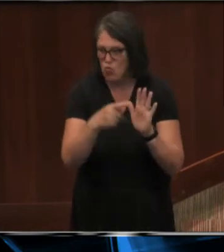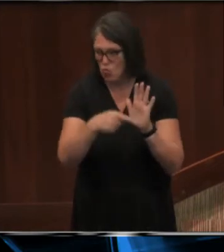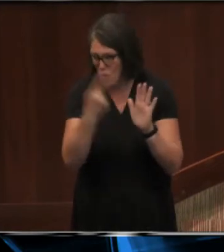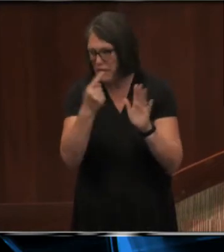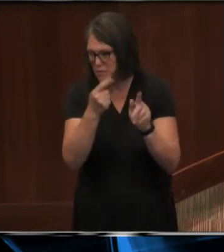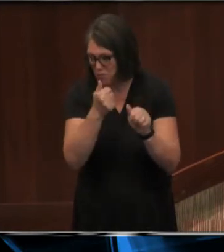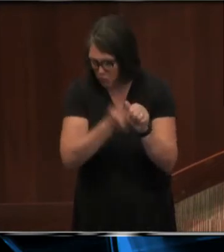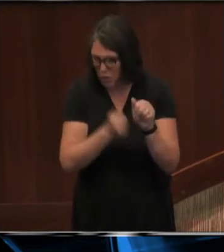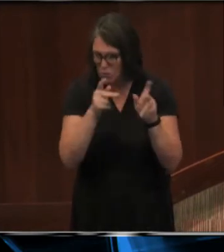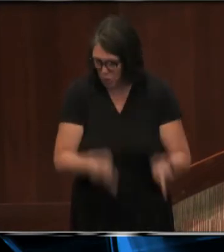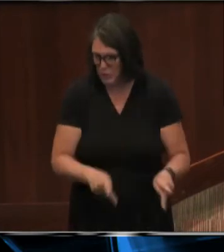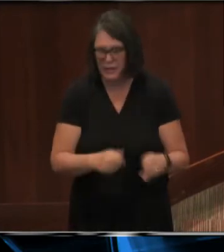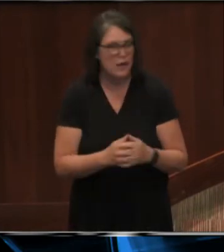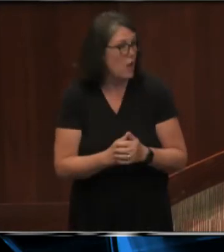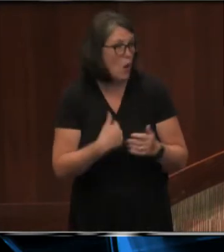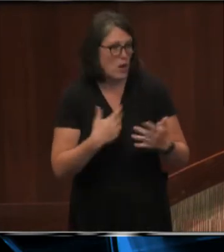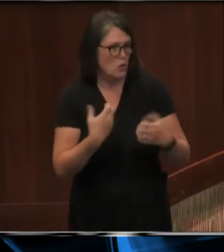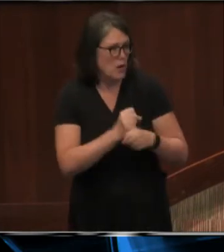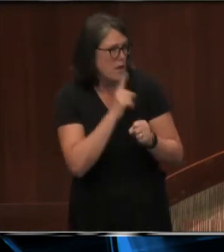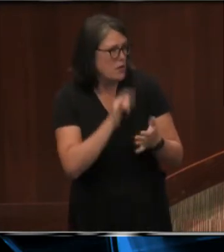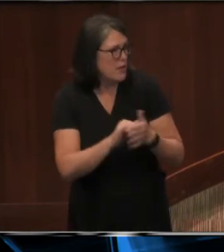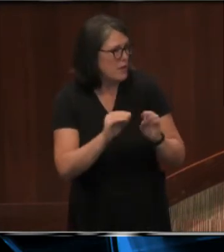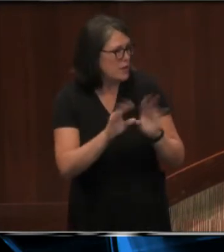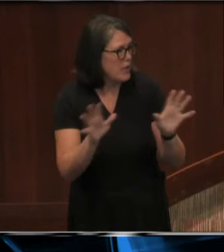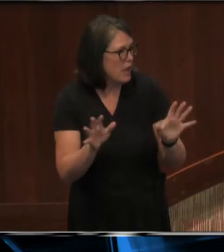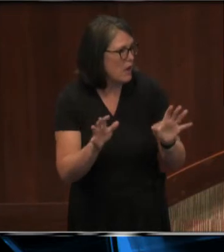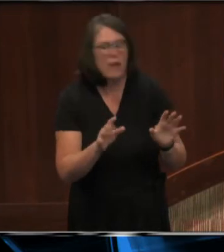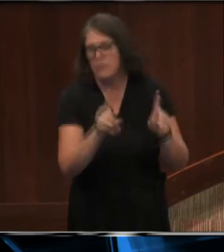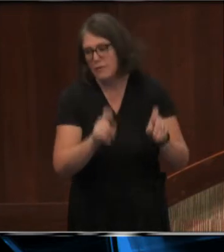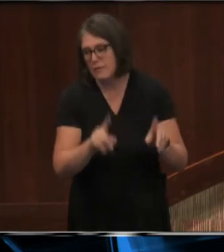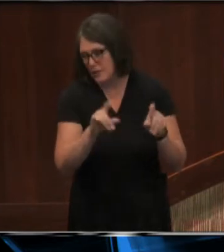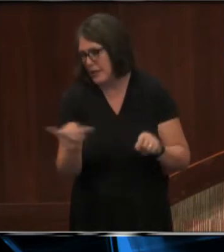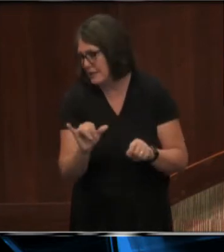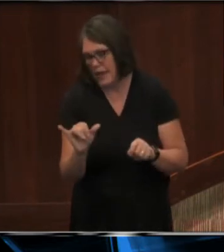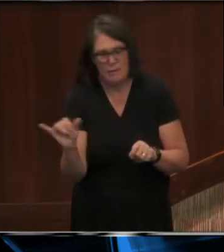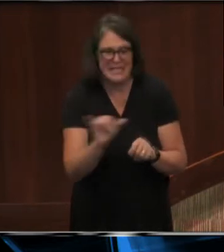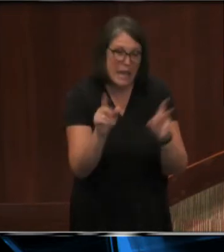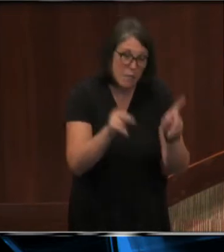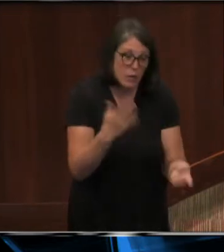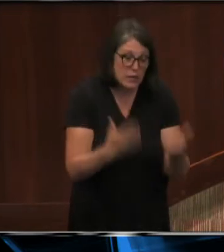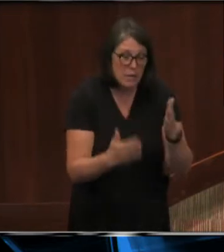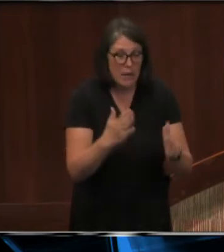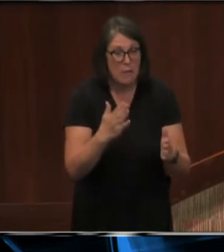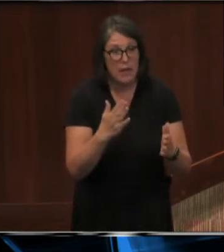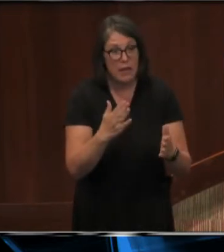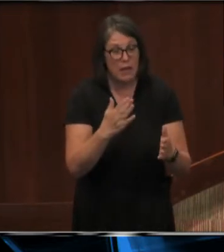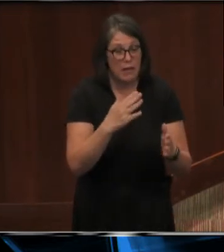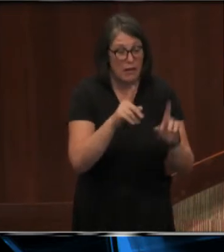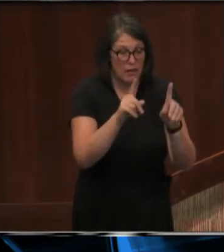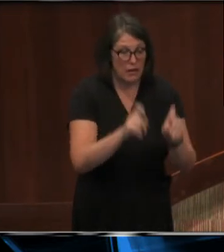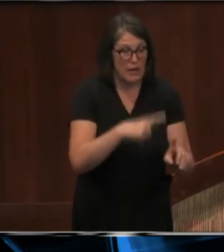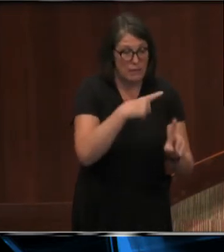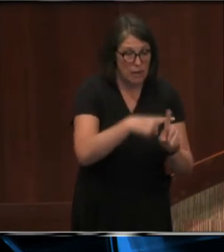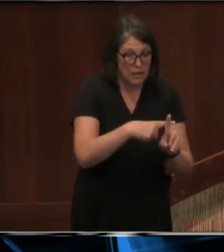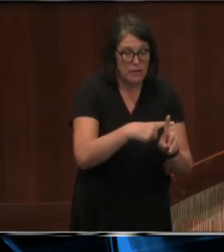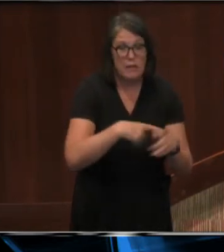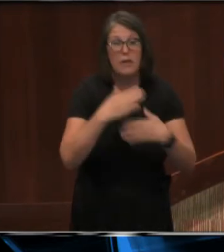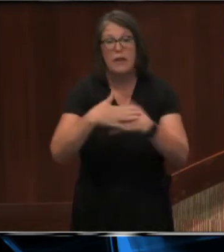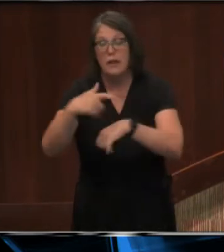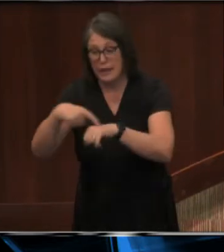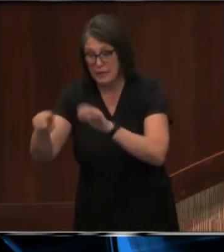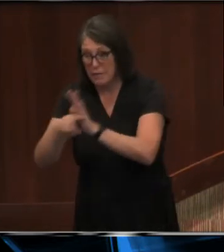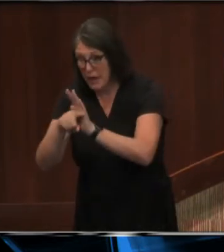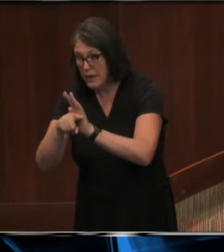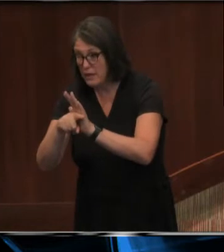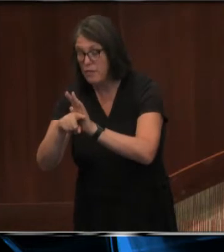wanted to make sure that we had that clarification. No, absolutely. And tests do go both ways. The same individual might be tested 4 times and then become negative the last time, and the other way goes